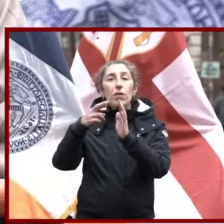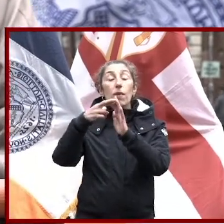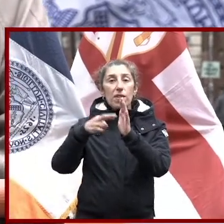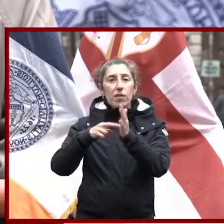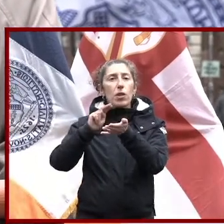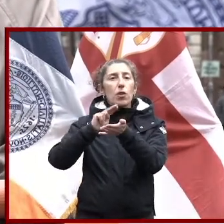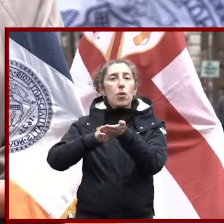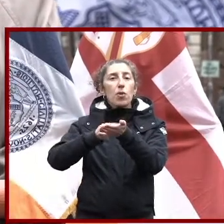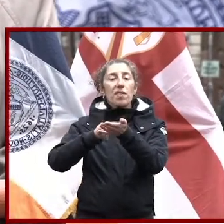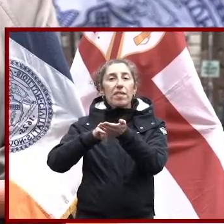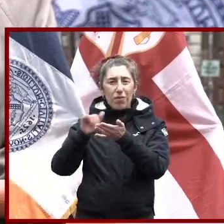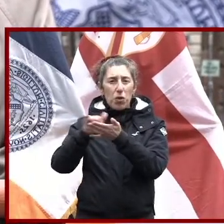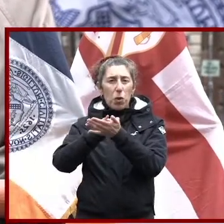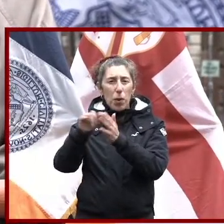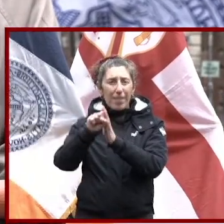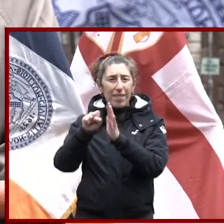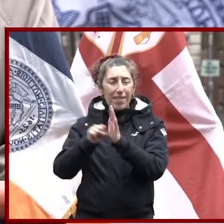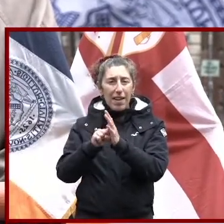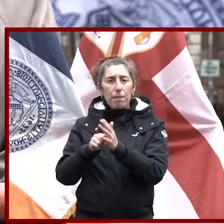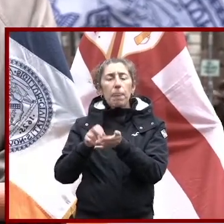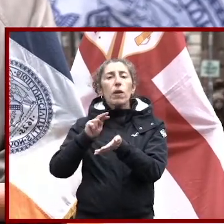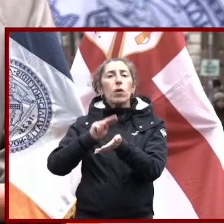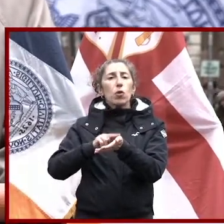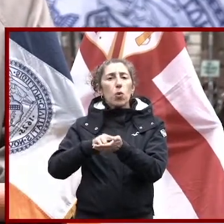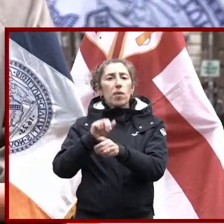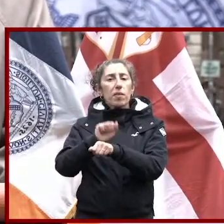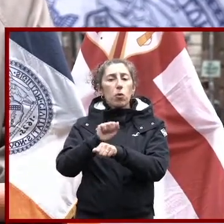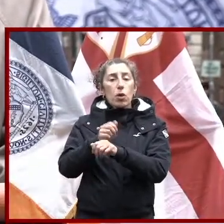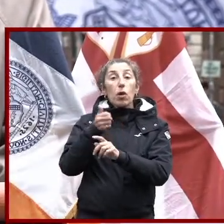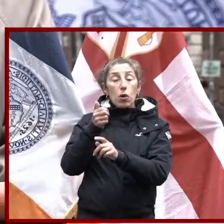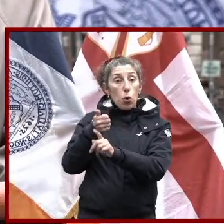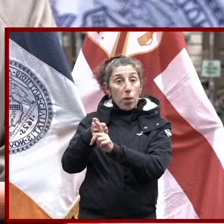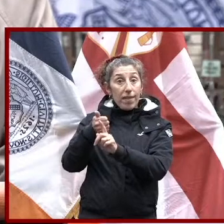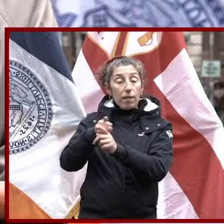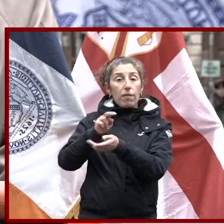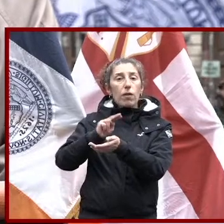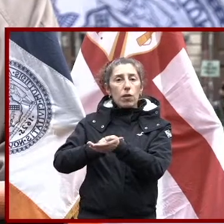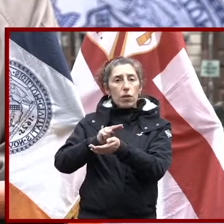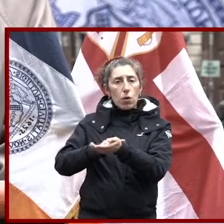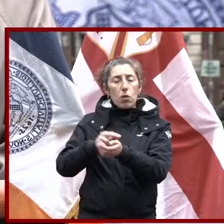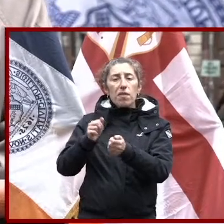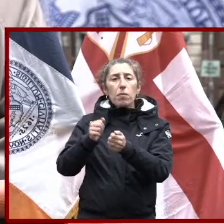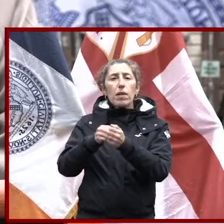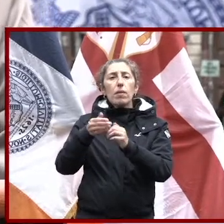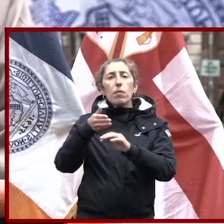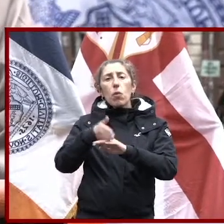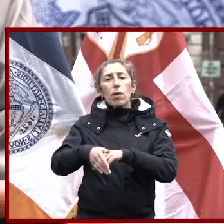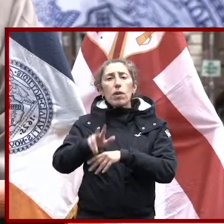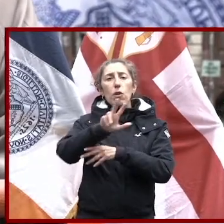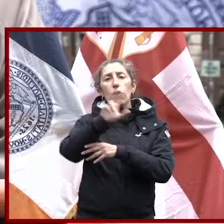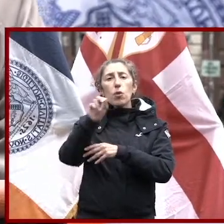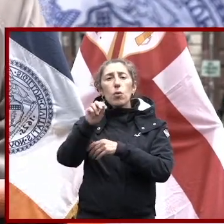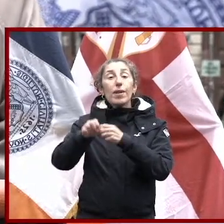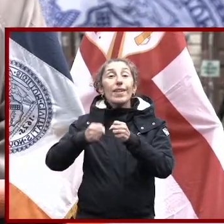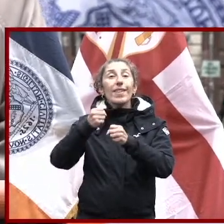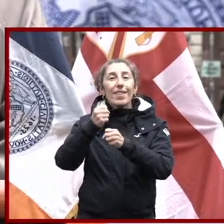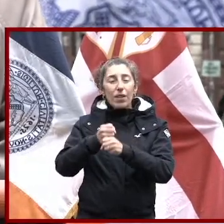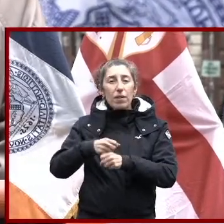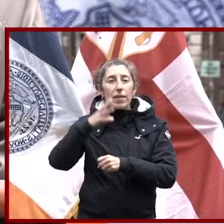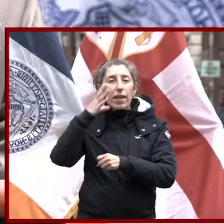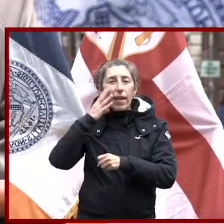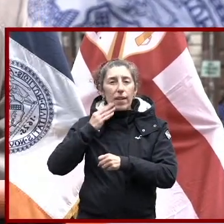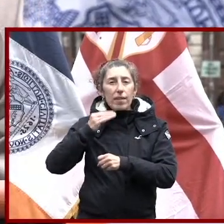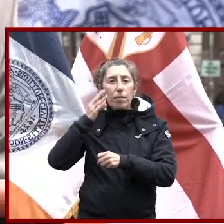is a nurse and a critical care expert who has for over 30 years of experience at Maimonides